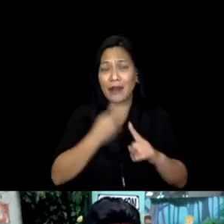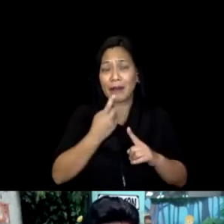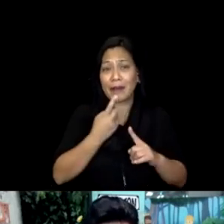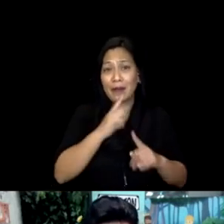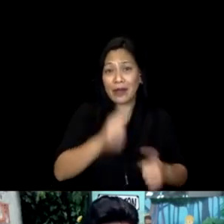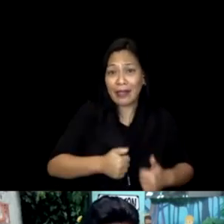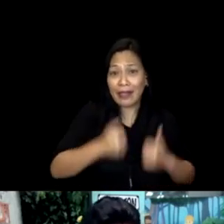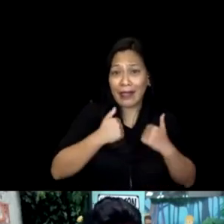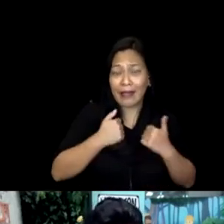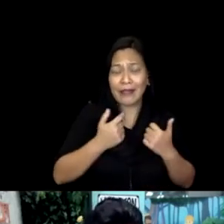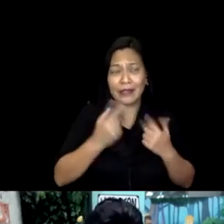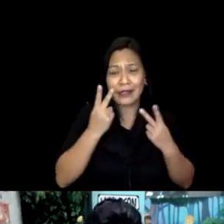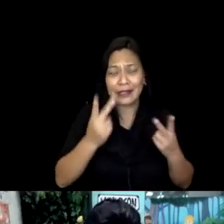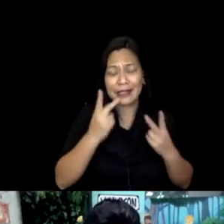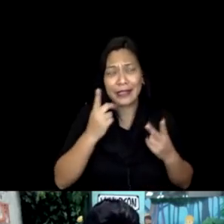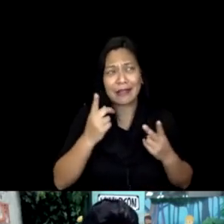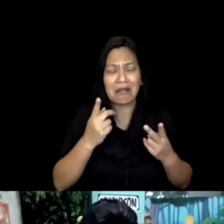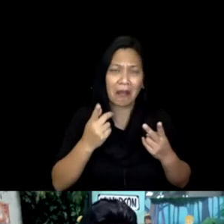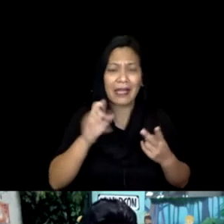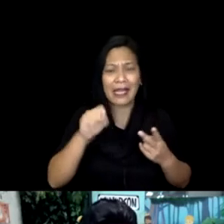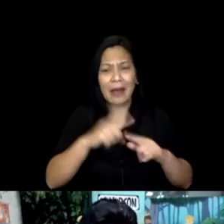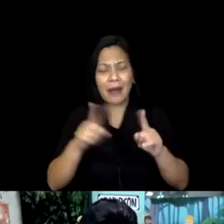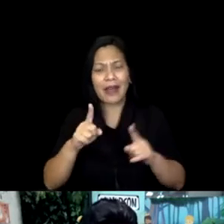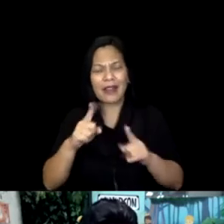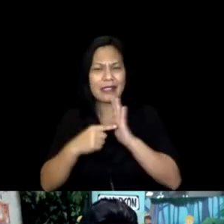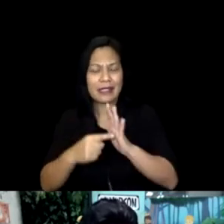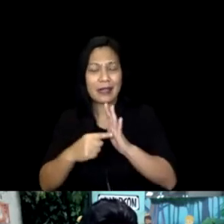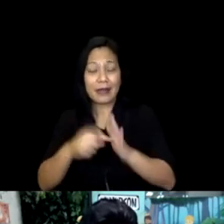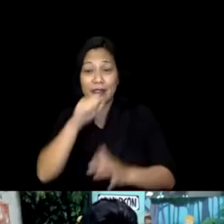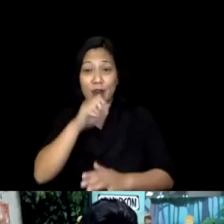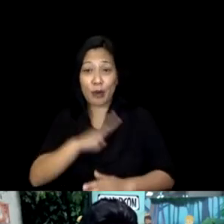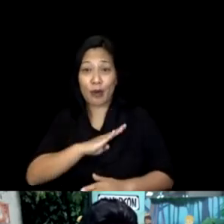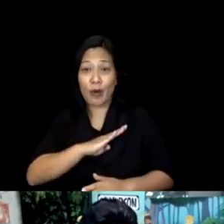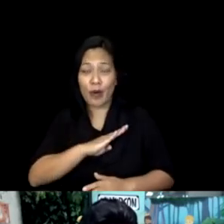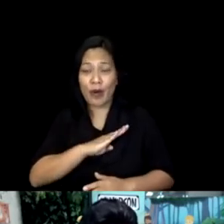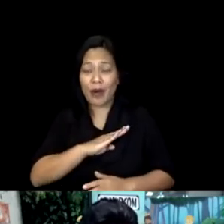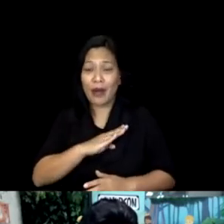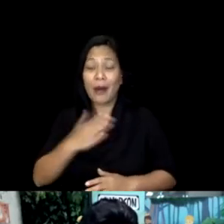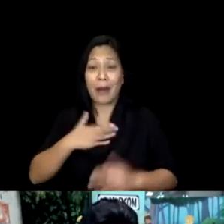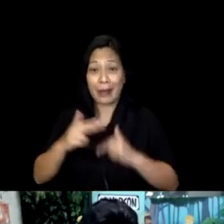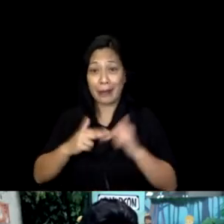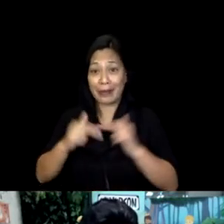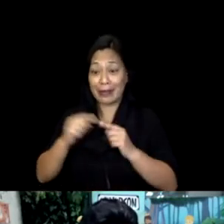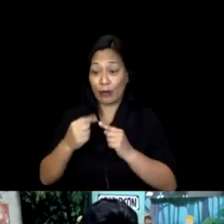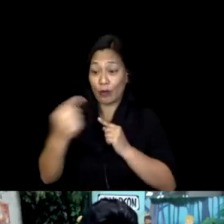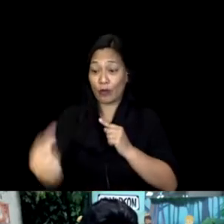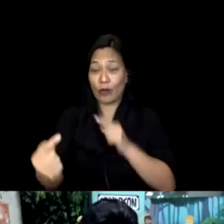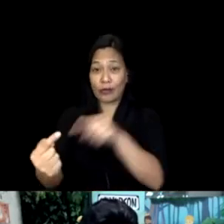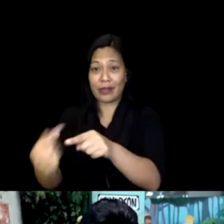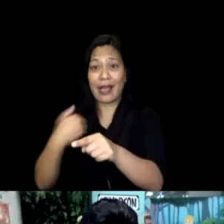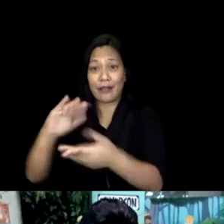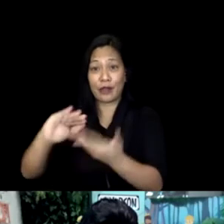example, where I live in Scarborough, there is a community center right across the street from my building. But like